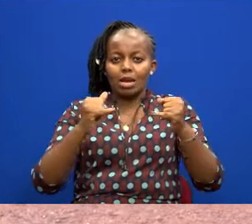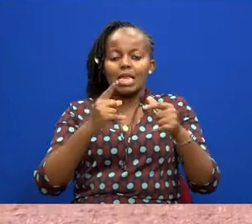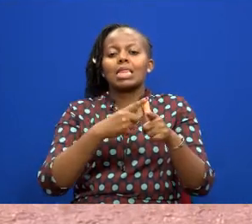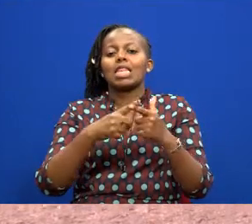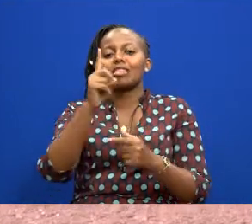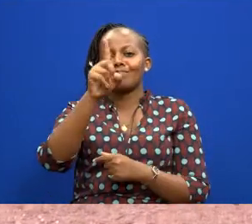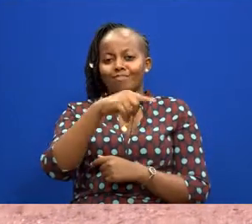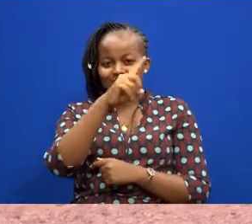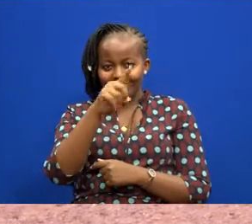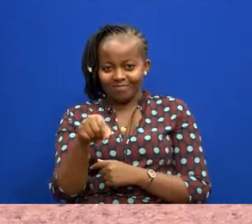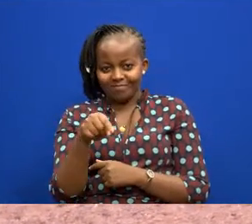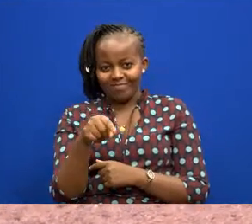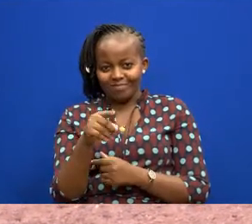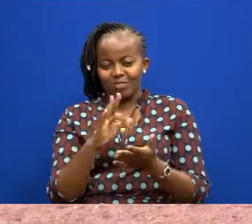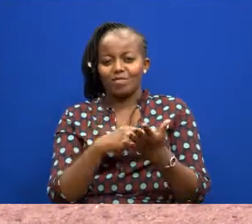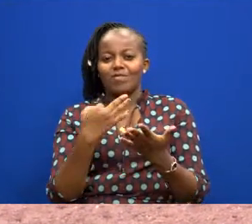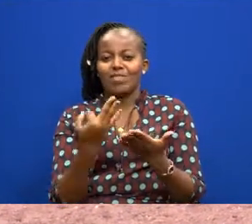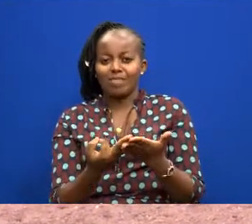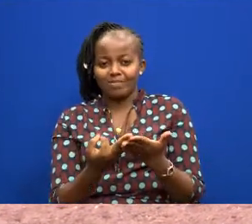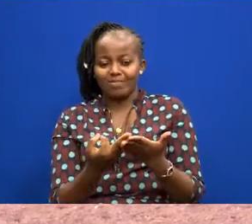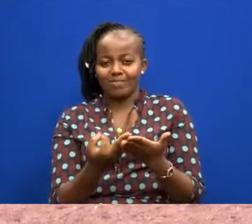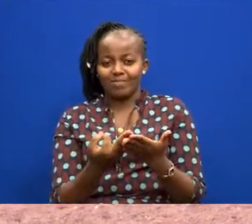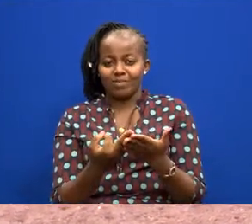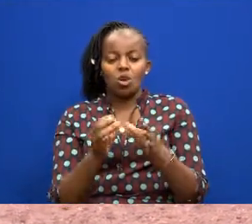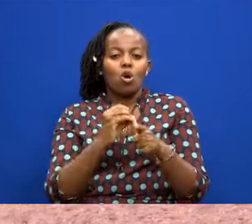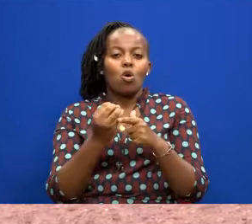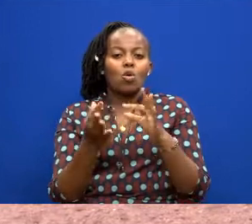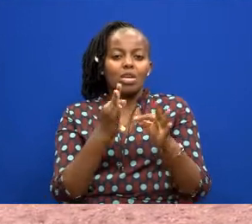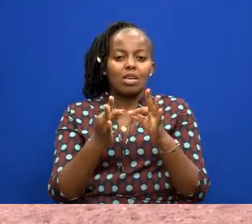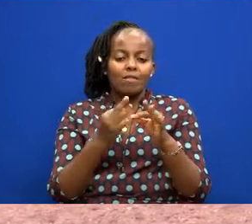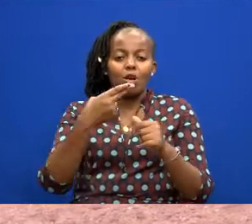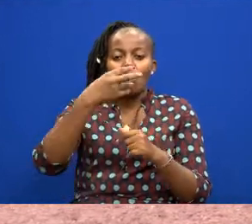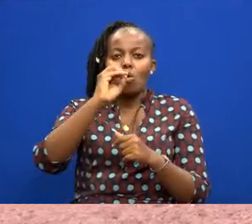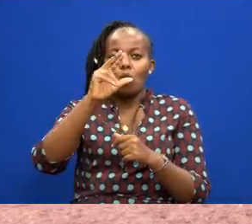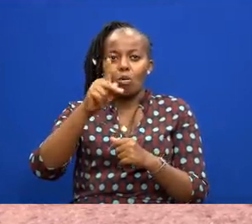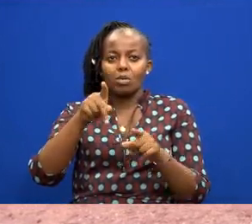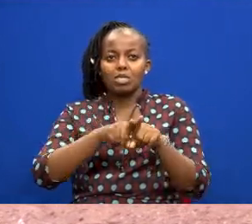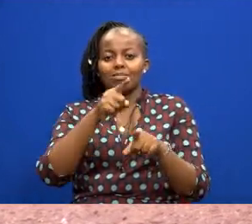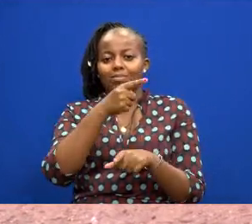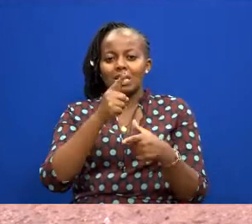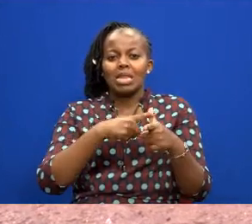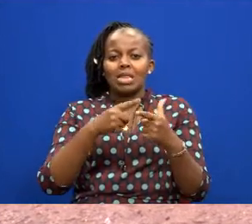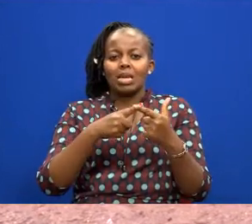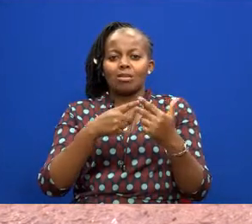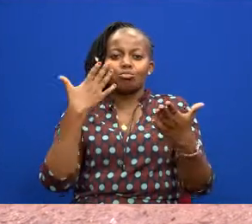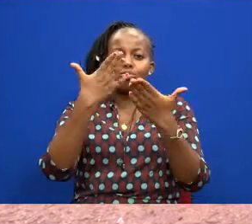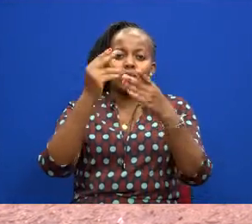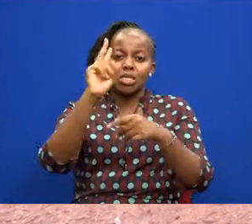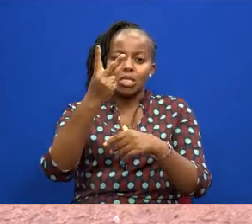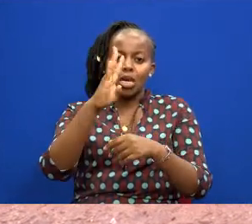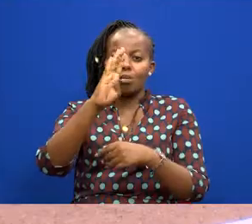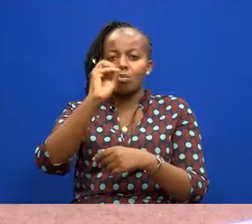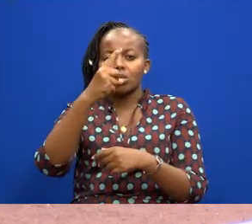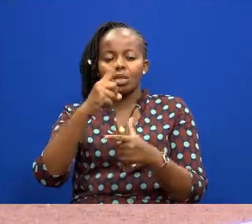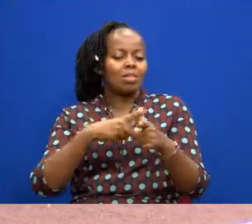chance. Hiyo pia ni bunt. Or even if I hop like this and I don't get to the second box, again,